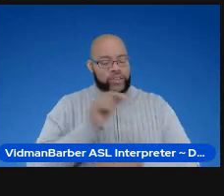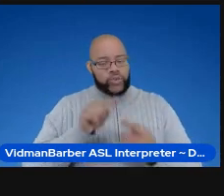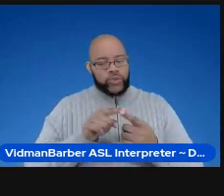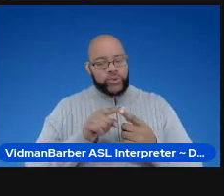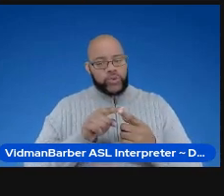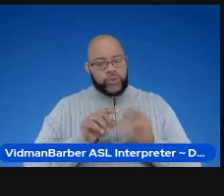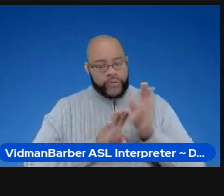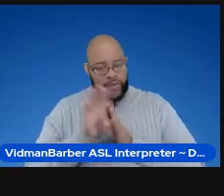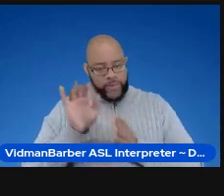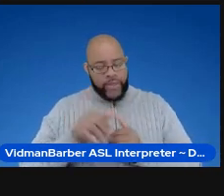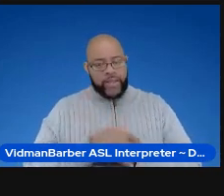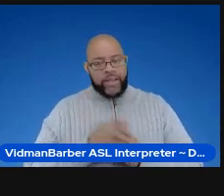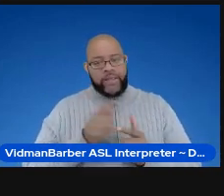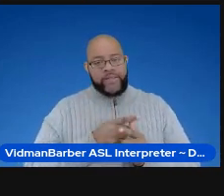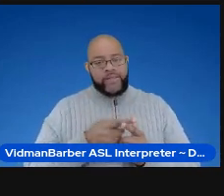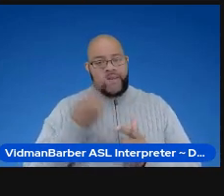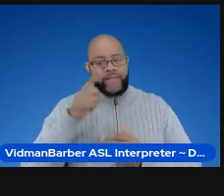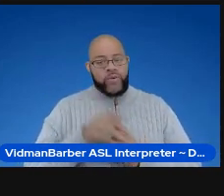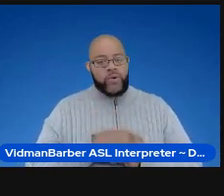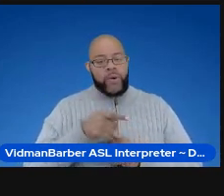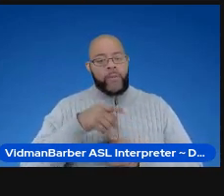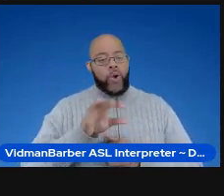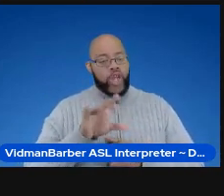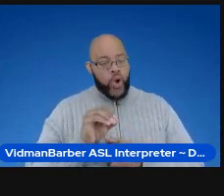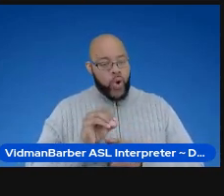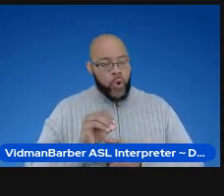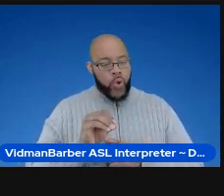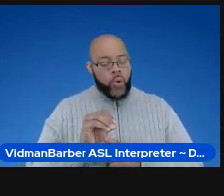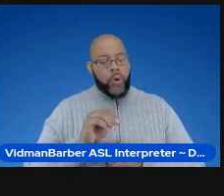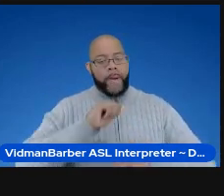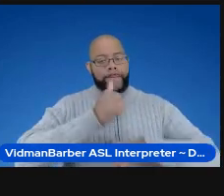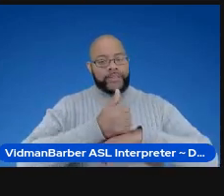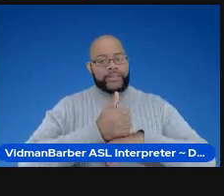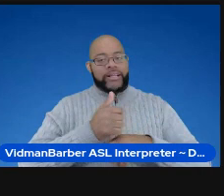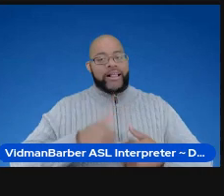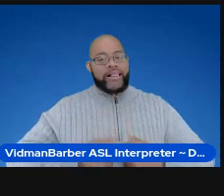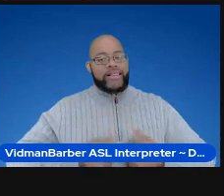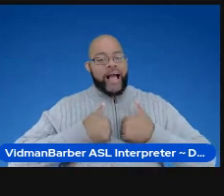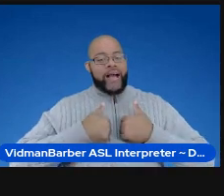vaccine. Then for the polio-based vaccine, the live attenuated